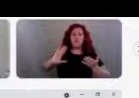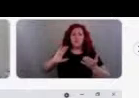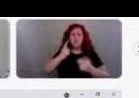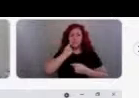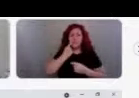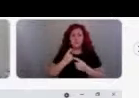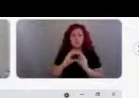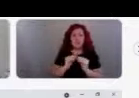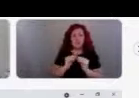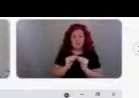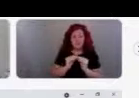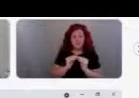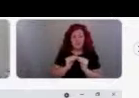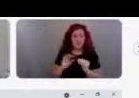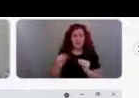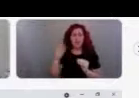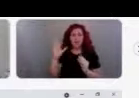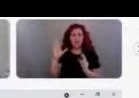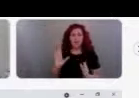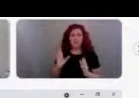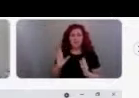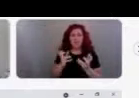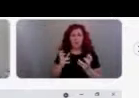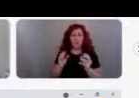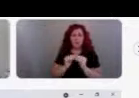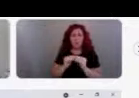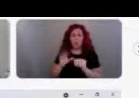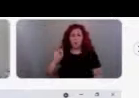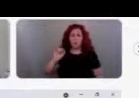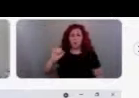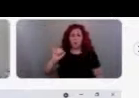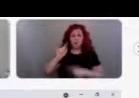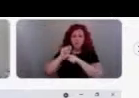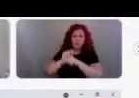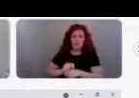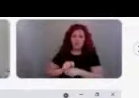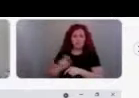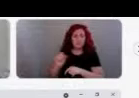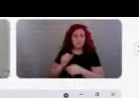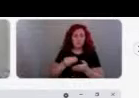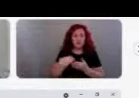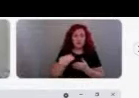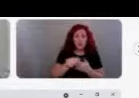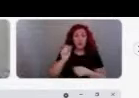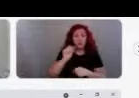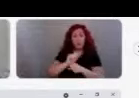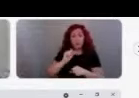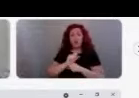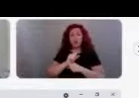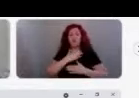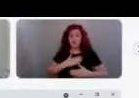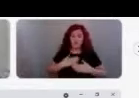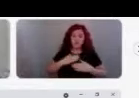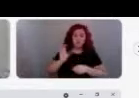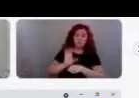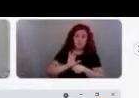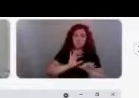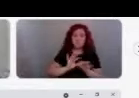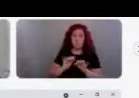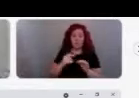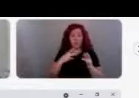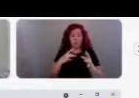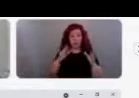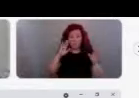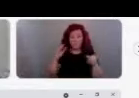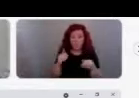are elaborating on the more traditional meetings of communities of interest as in patterns of shopping work recreation but i'd like to focus on a